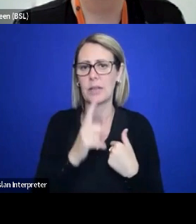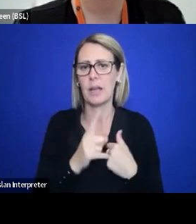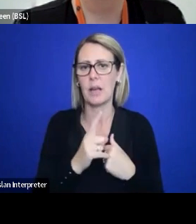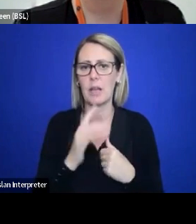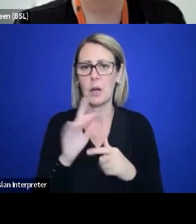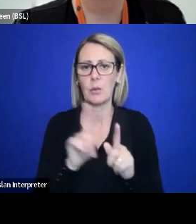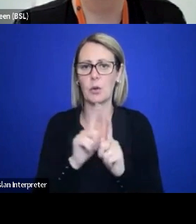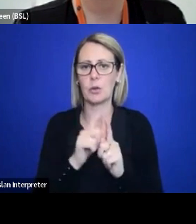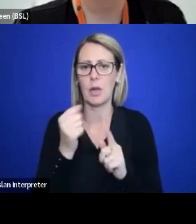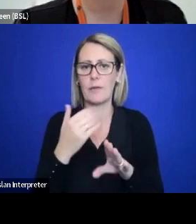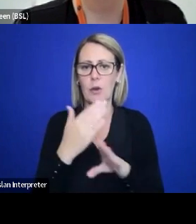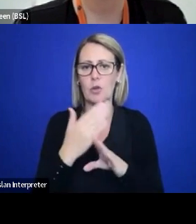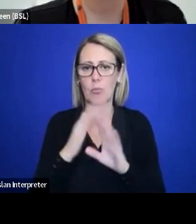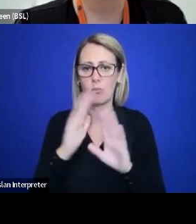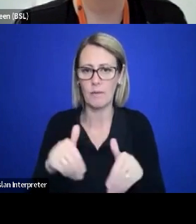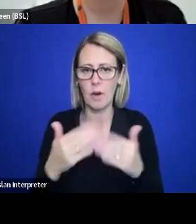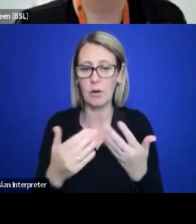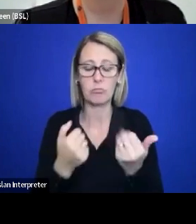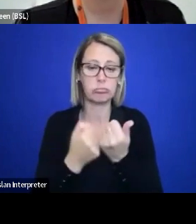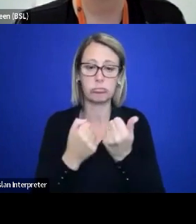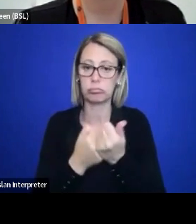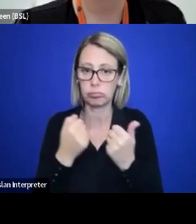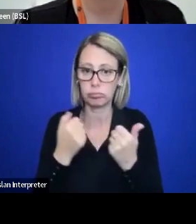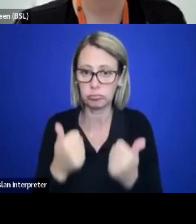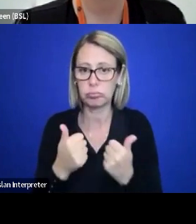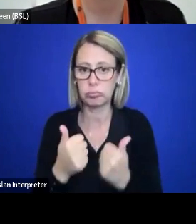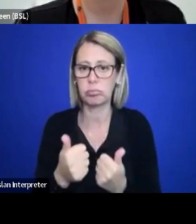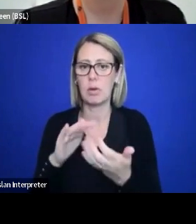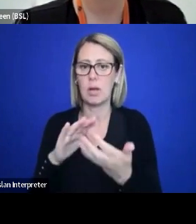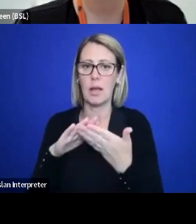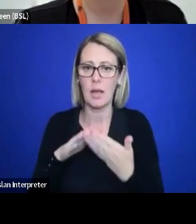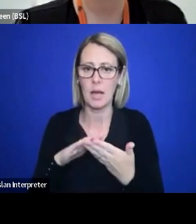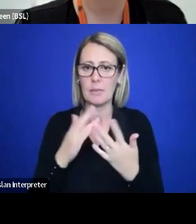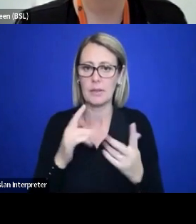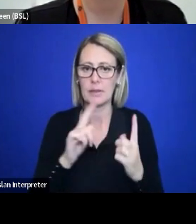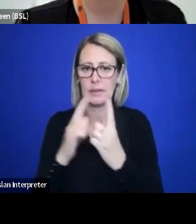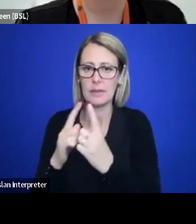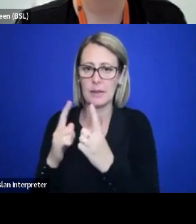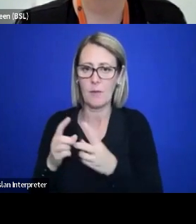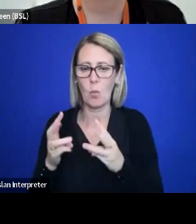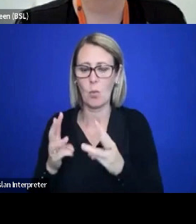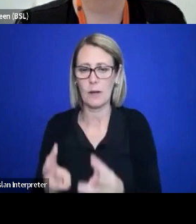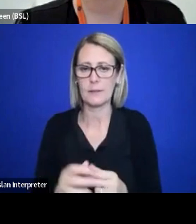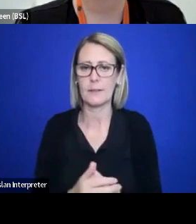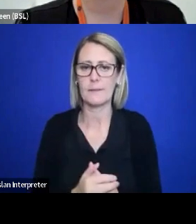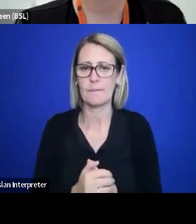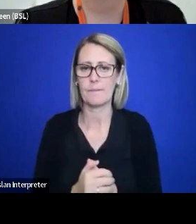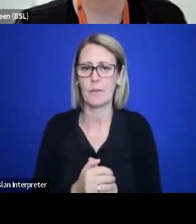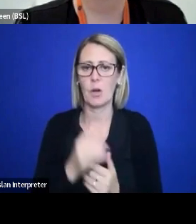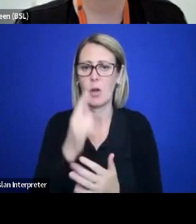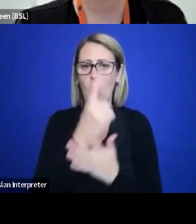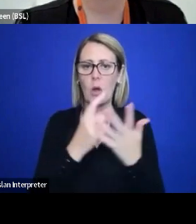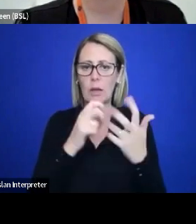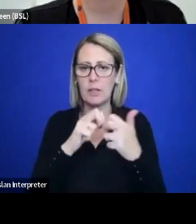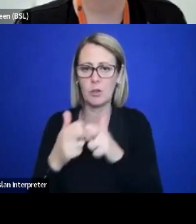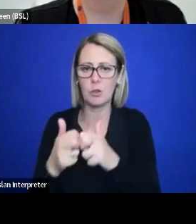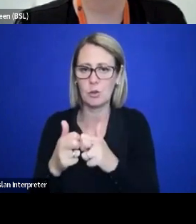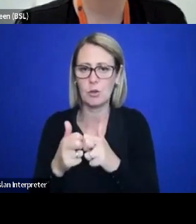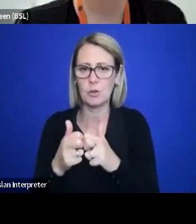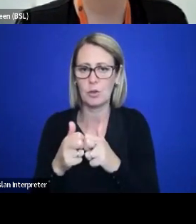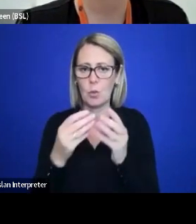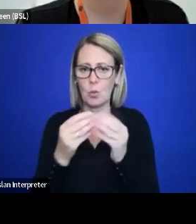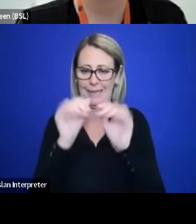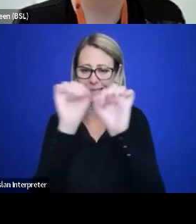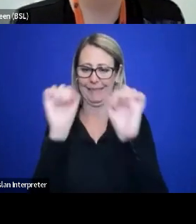also had a job provider, a very supportive job provider who helped us in many different ways. The only issue we had was with the system